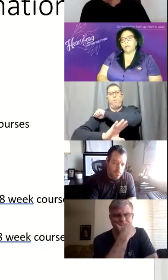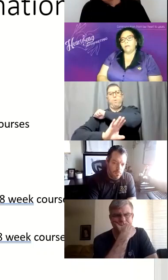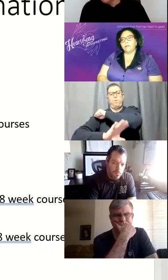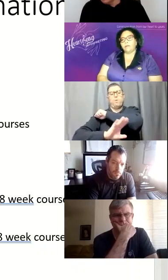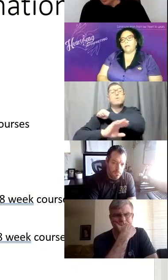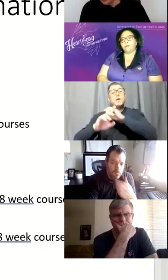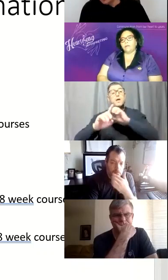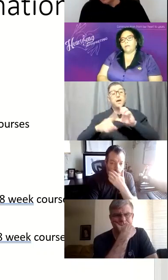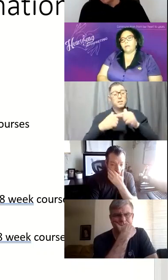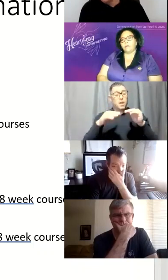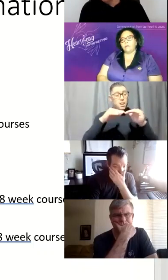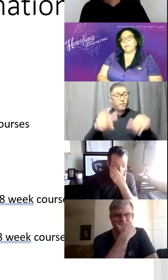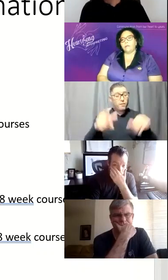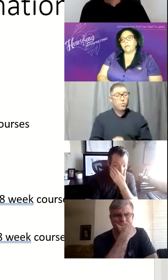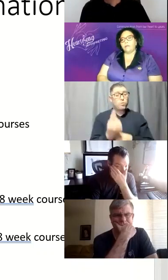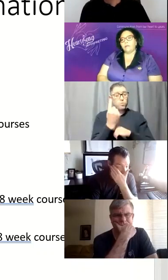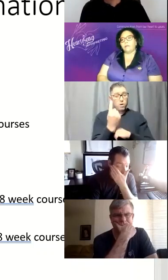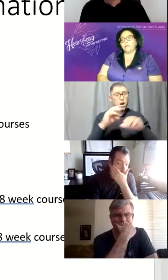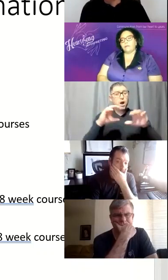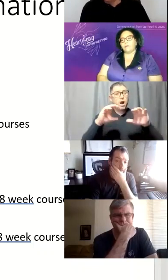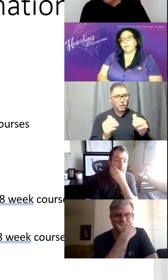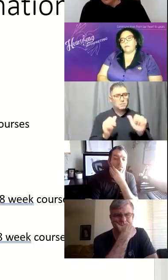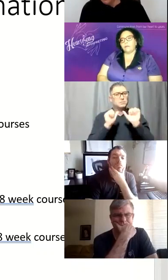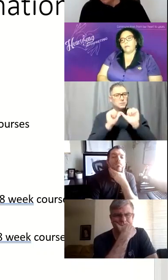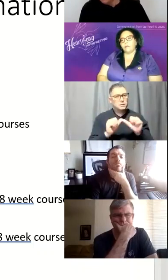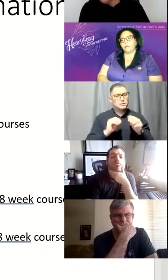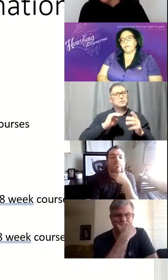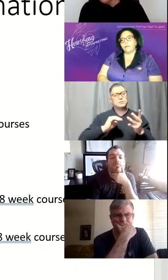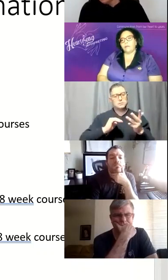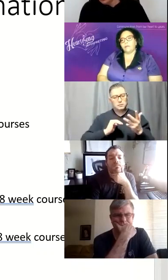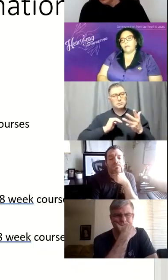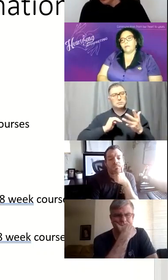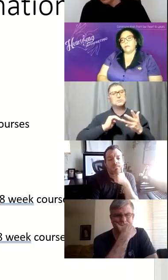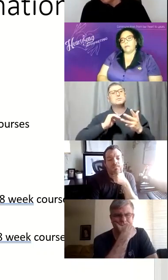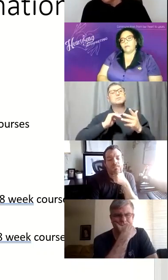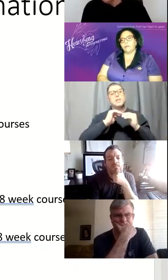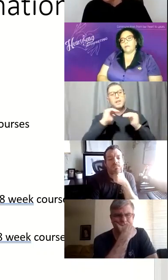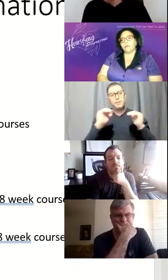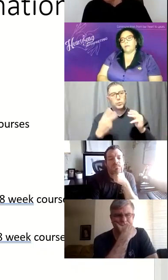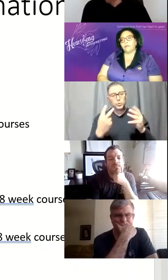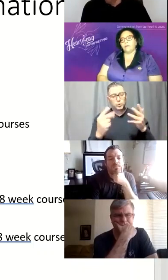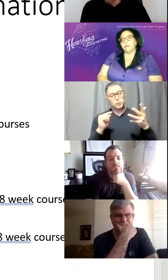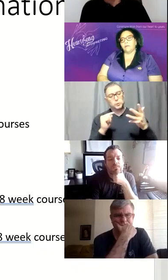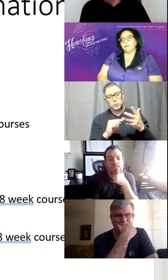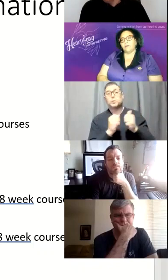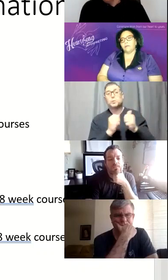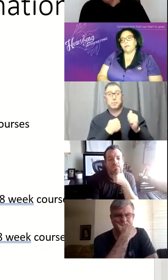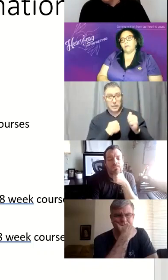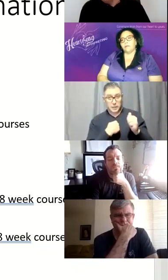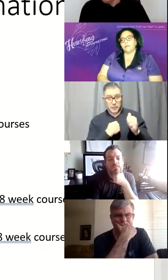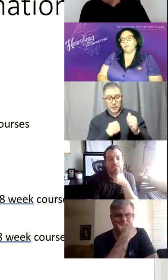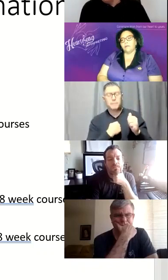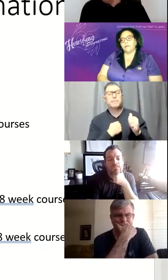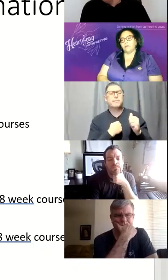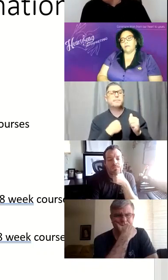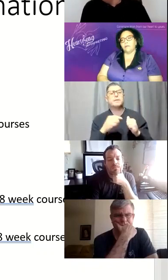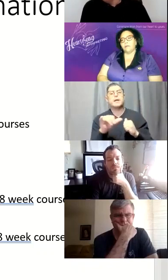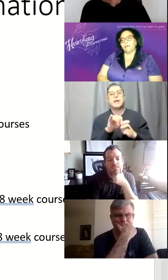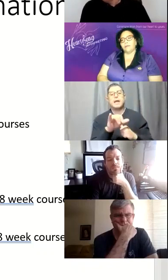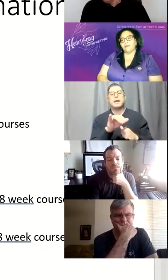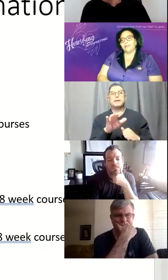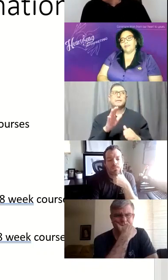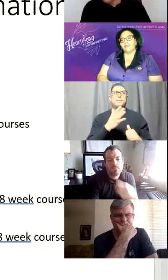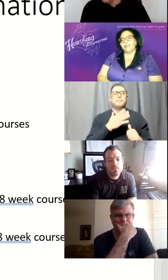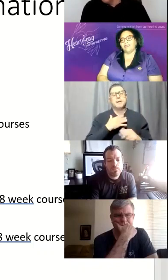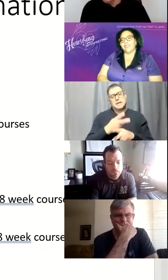take their level 1 course, and then they continue on with me for their level 2 course. Now this to me is kind of like my baby, if you will, and